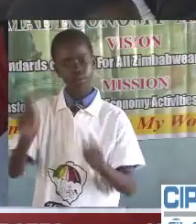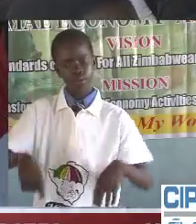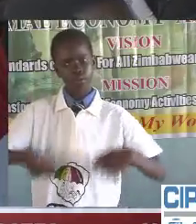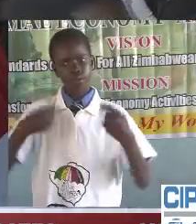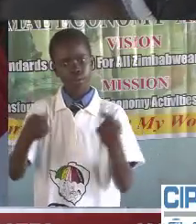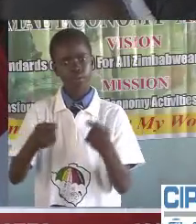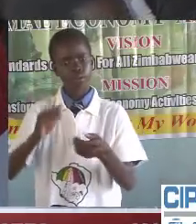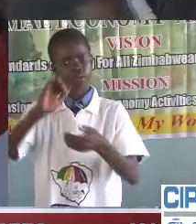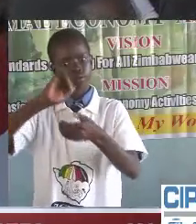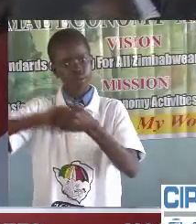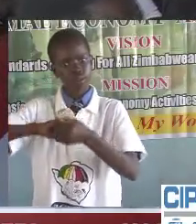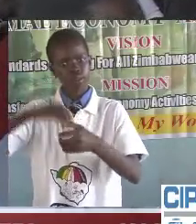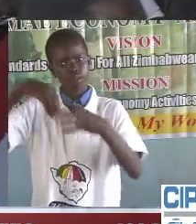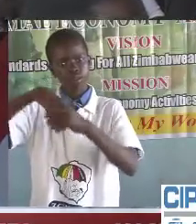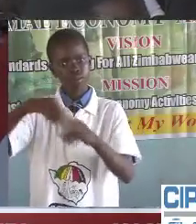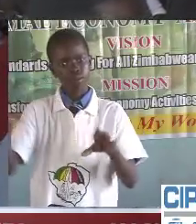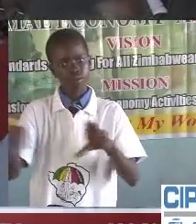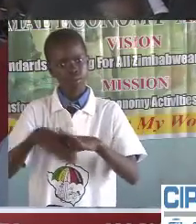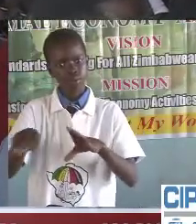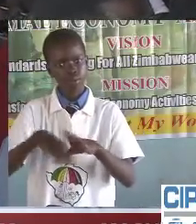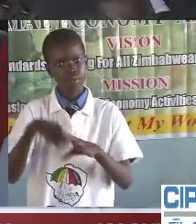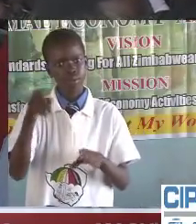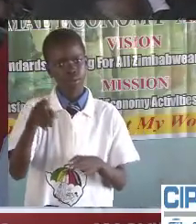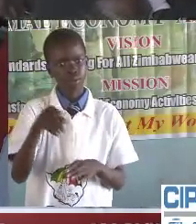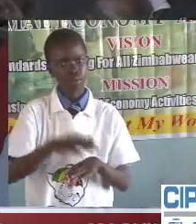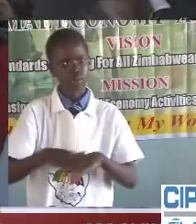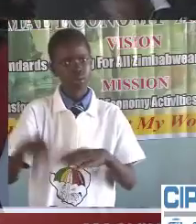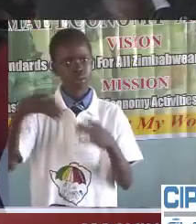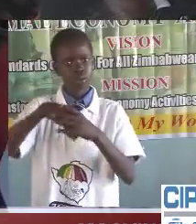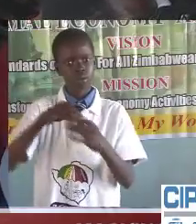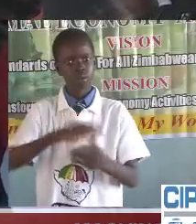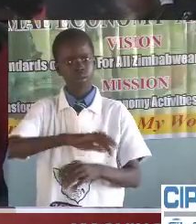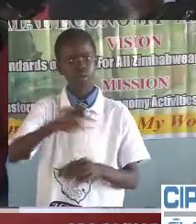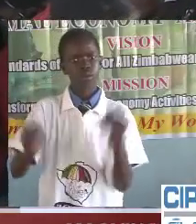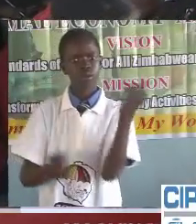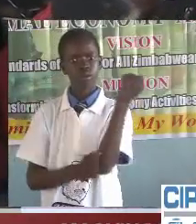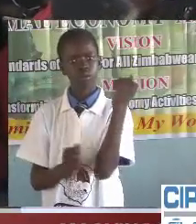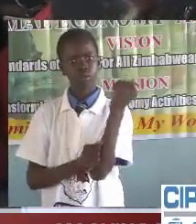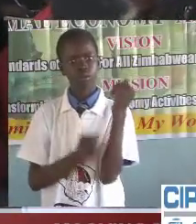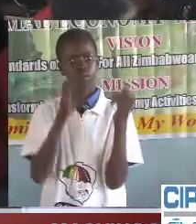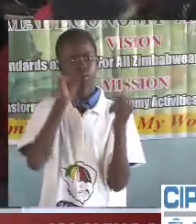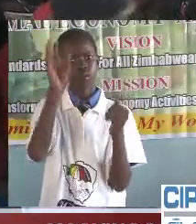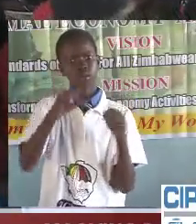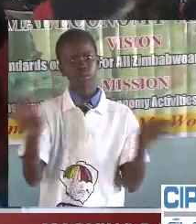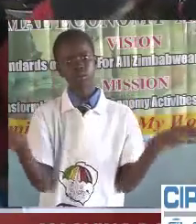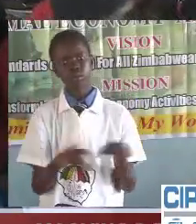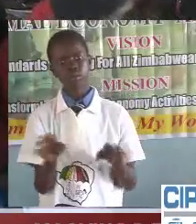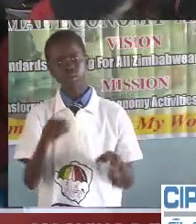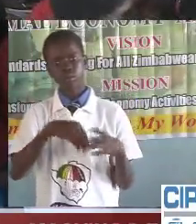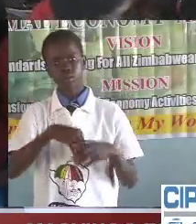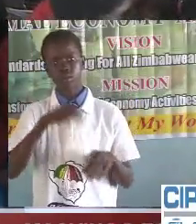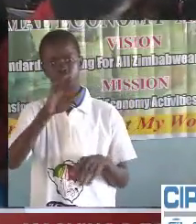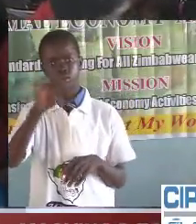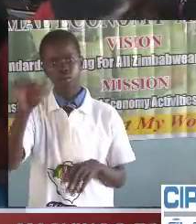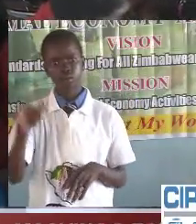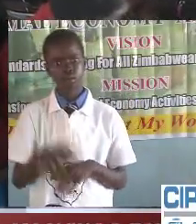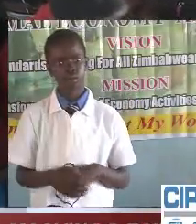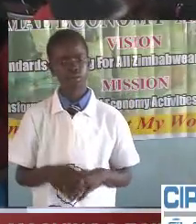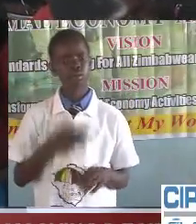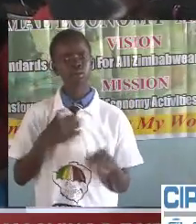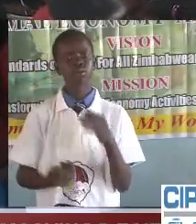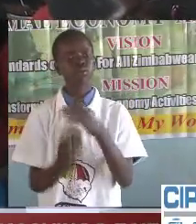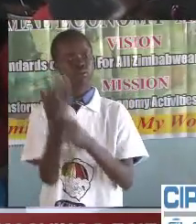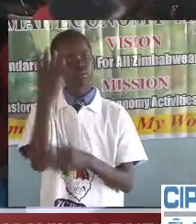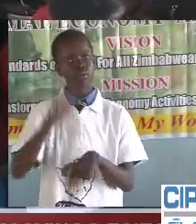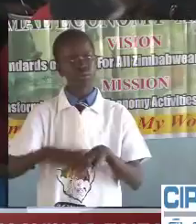ukama neZimdiTv. Donzo rayo riri rekuti ibatsire ZimdiTv pabasa rari kuita kusumudzira maramiro evanhu